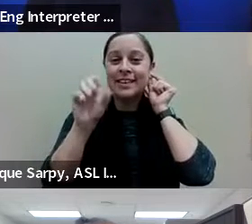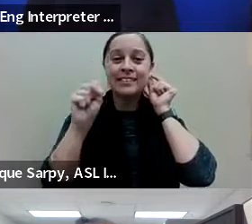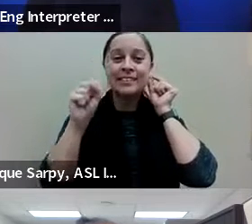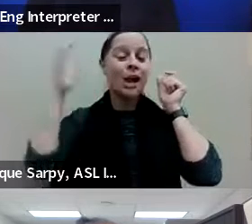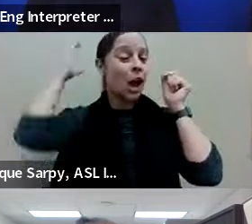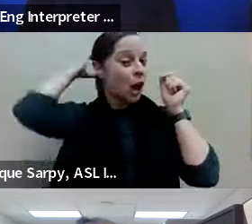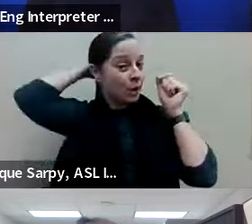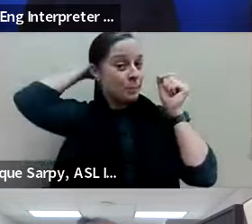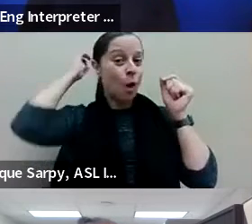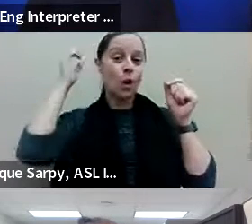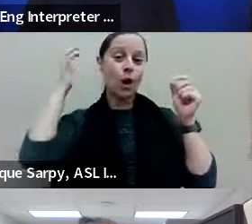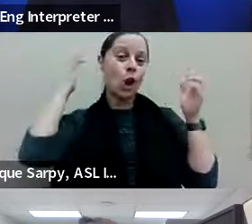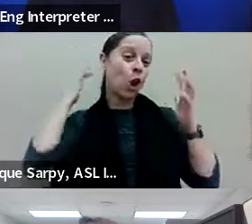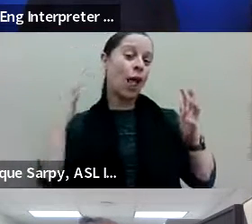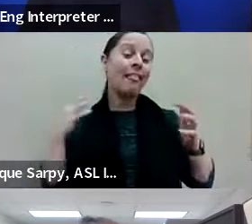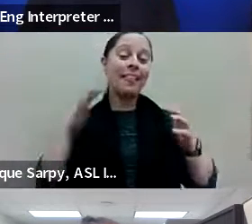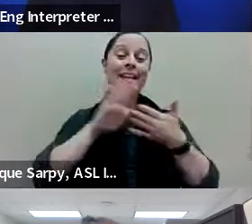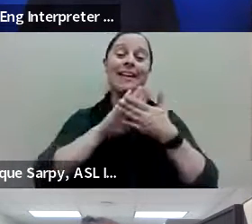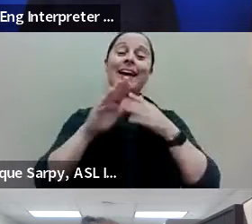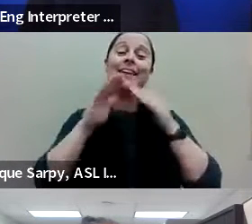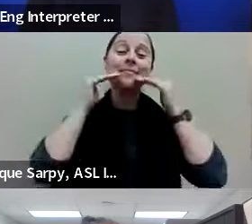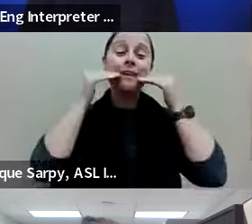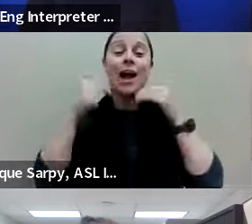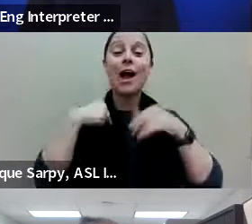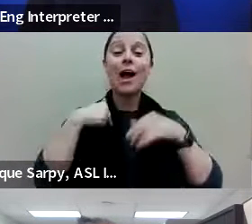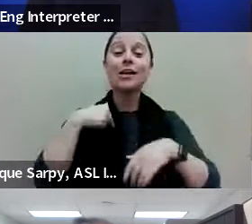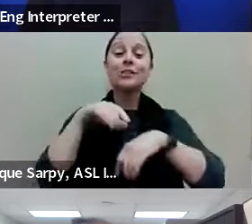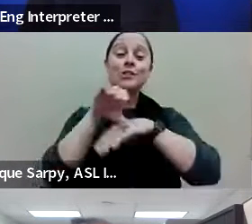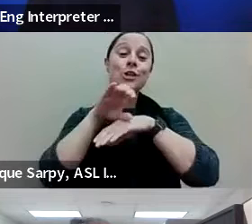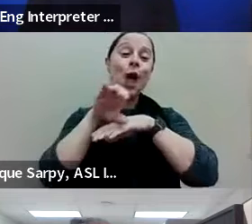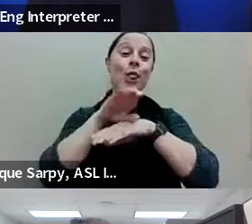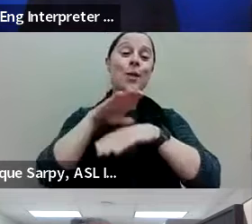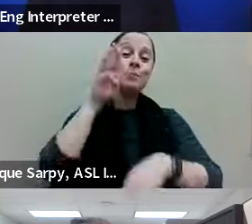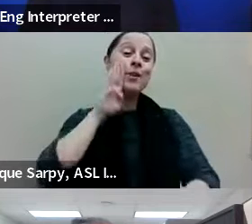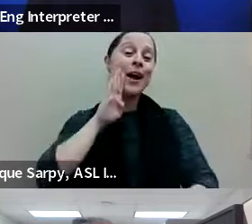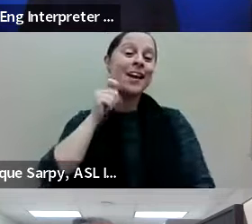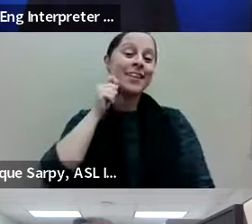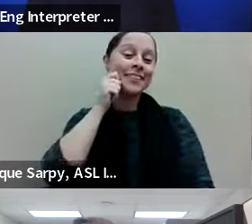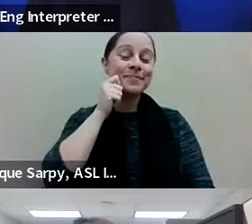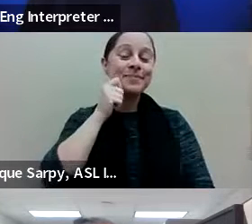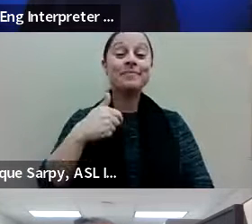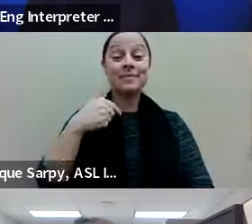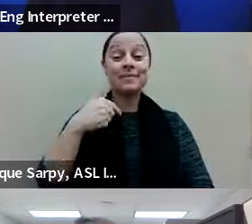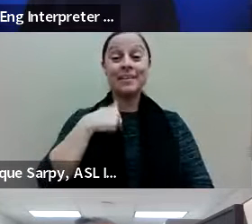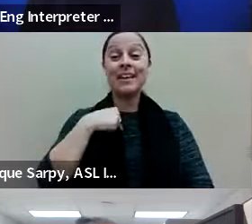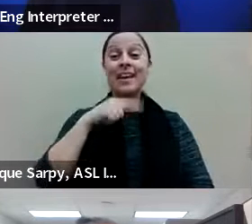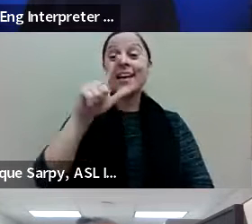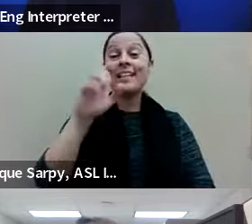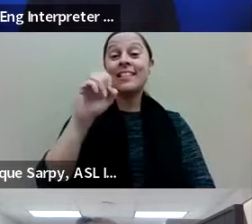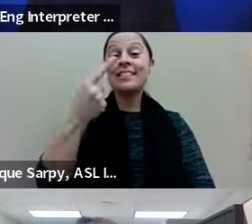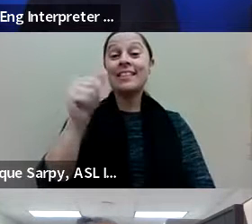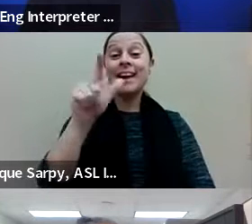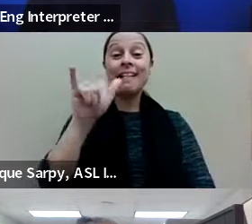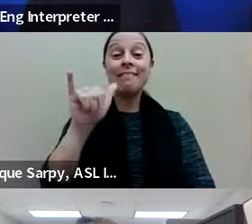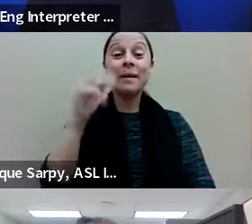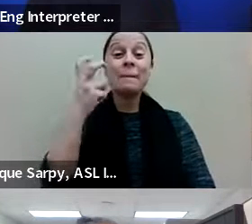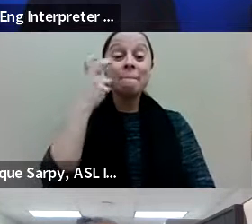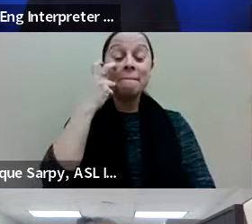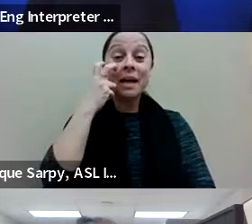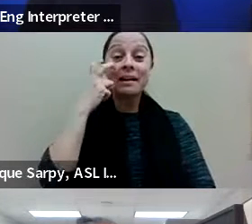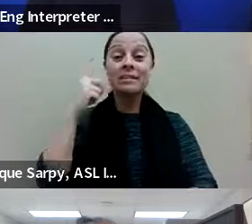nice smile. I'm a rich chocolate brown complexion. I am legally blind, and I have been